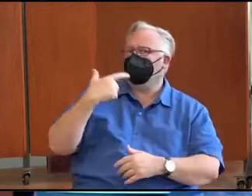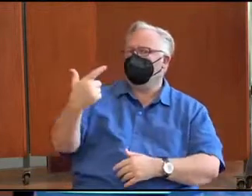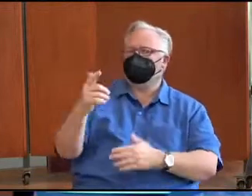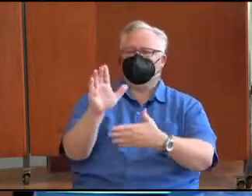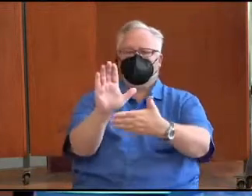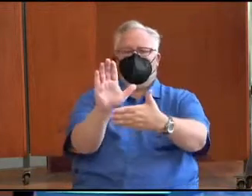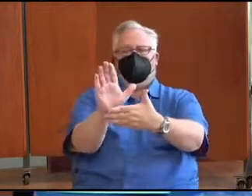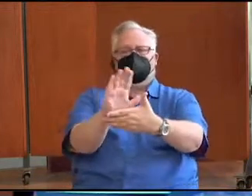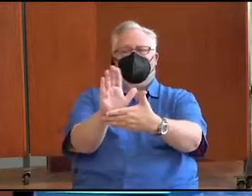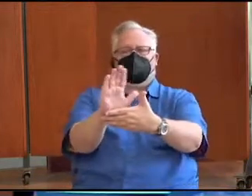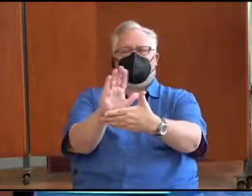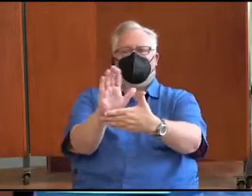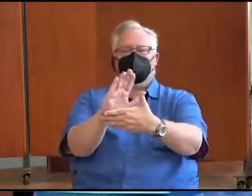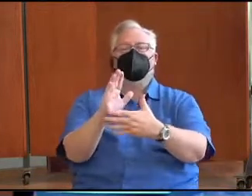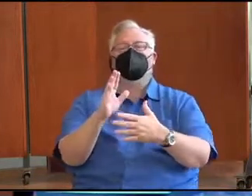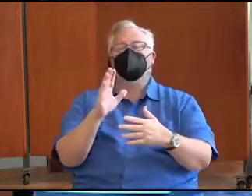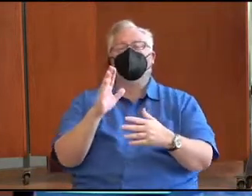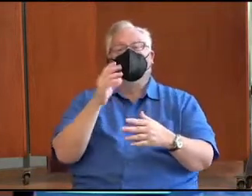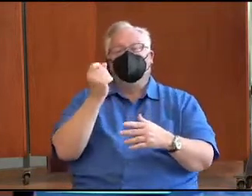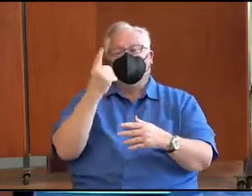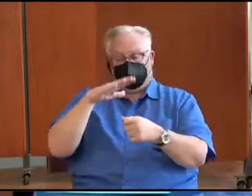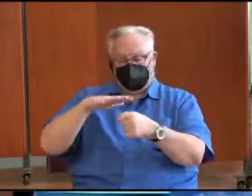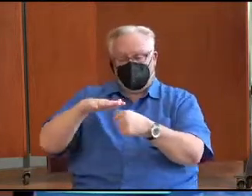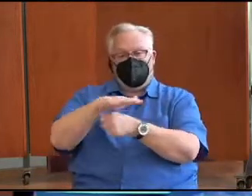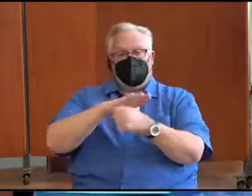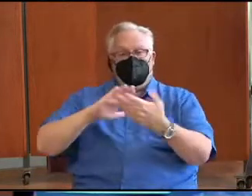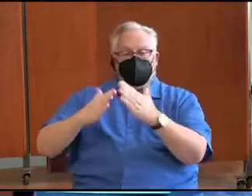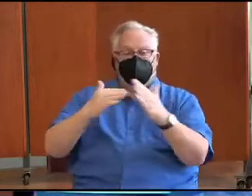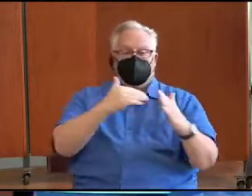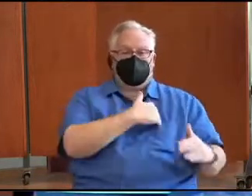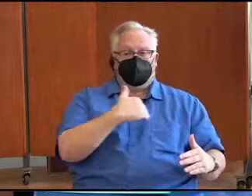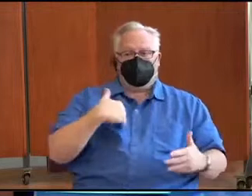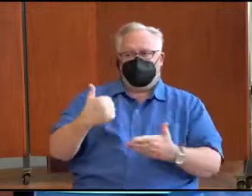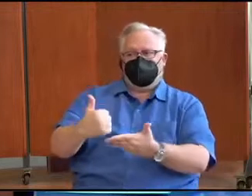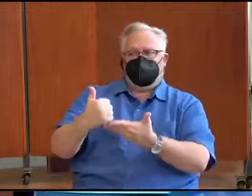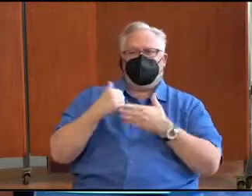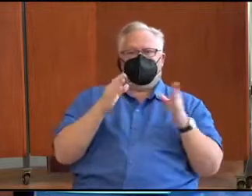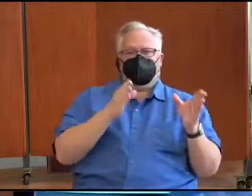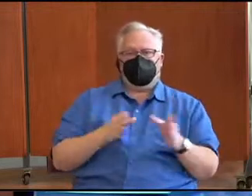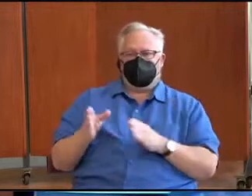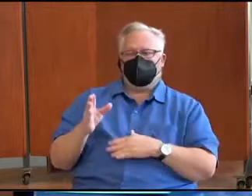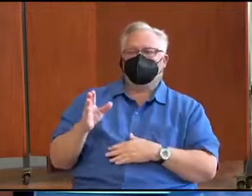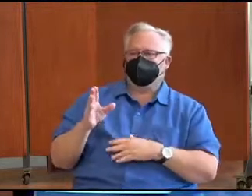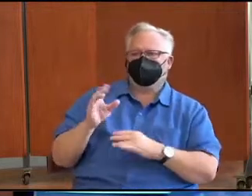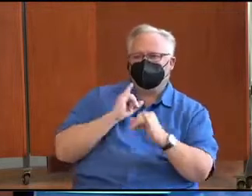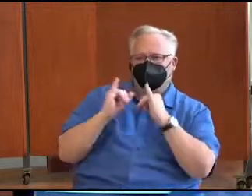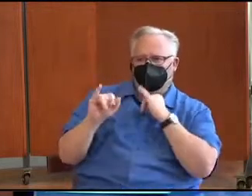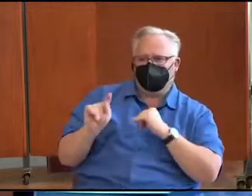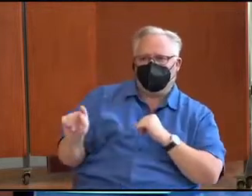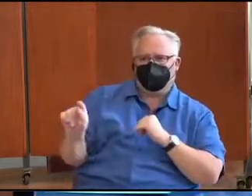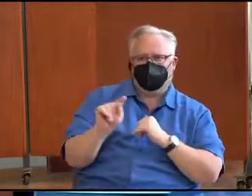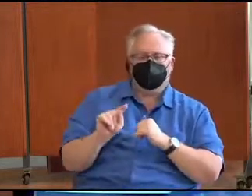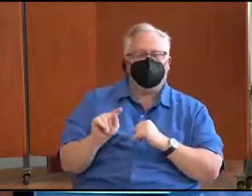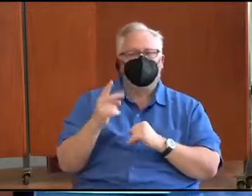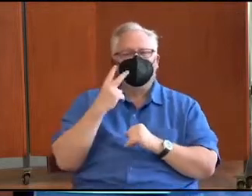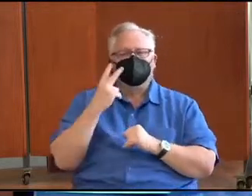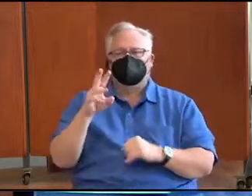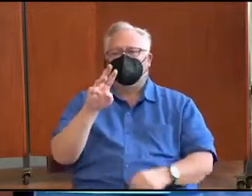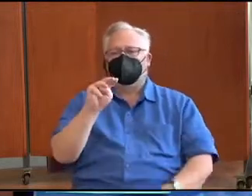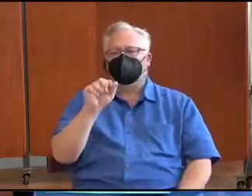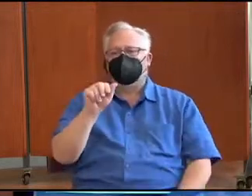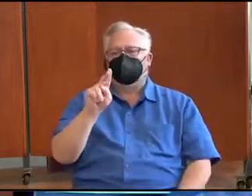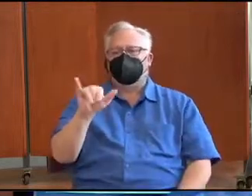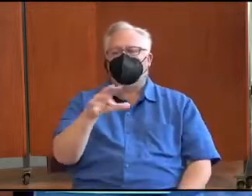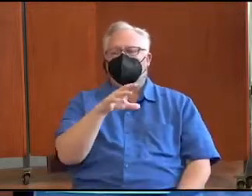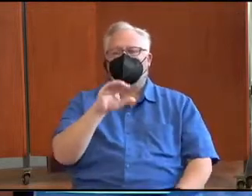some of our community members who organize with us. In fact, you'll see in this video, Manny and his